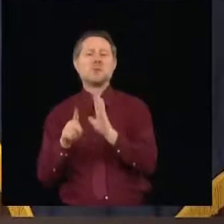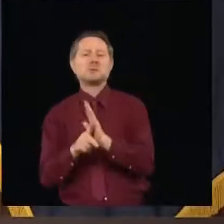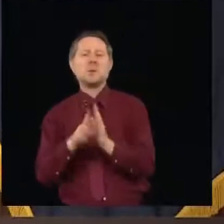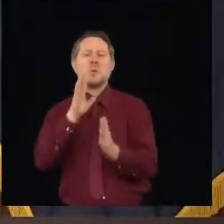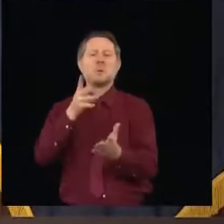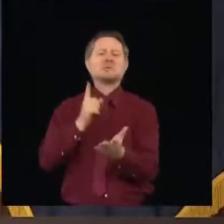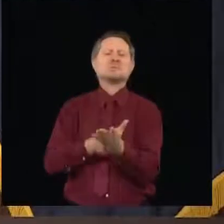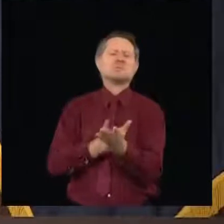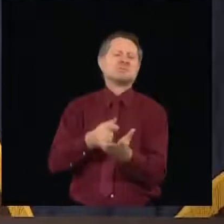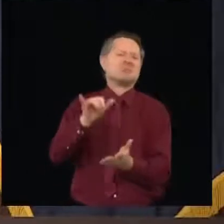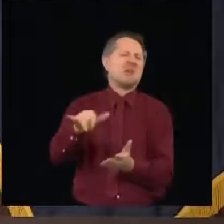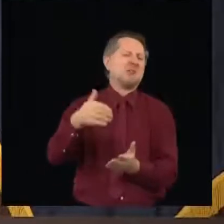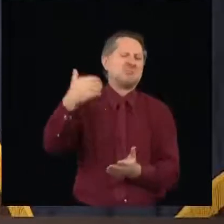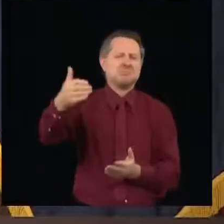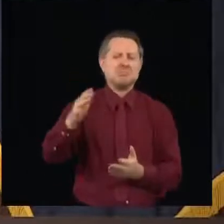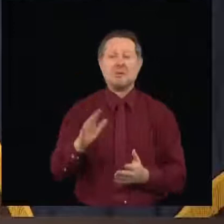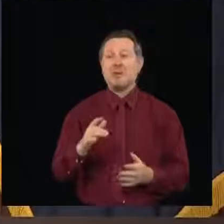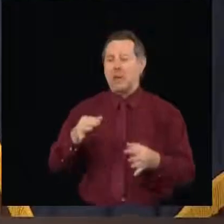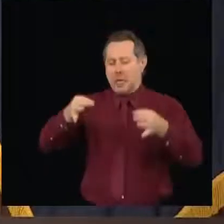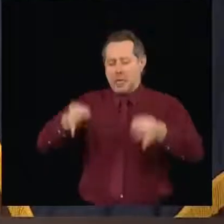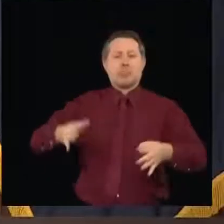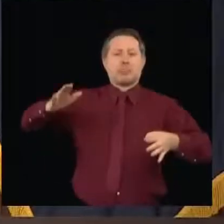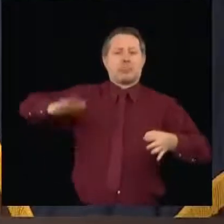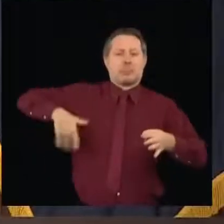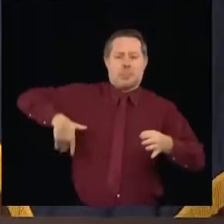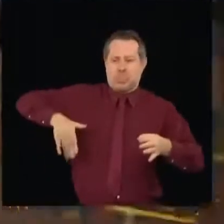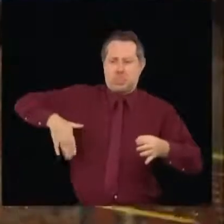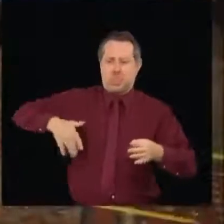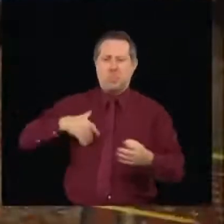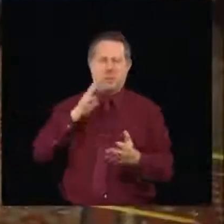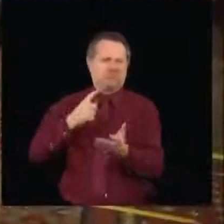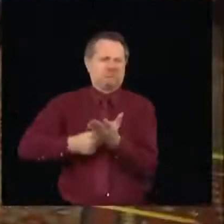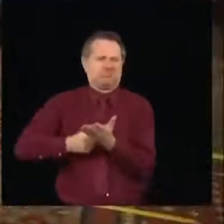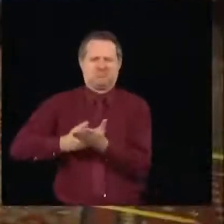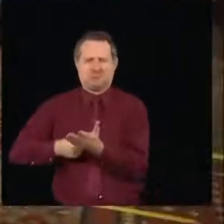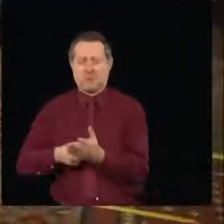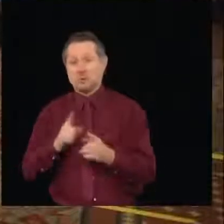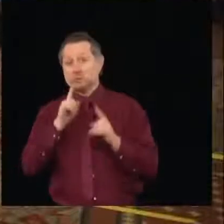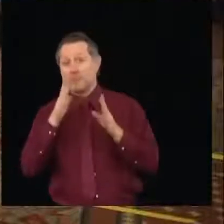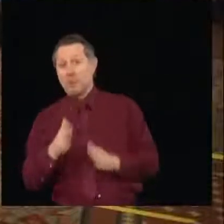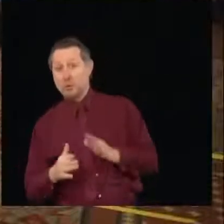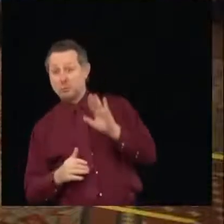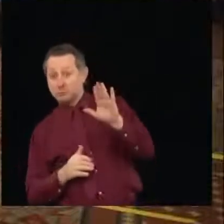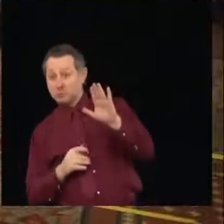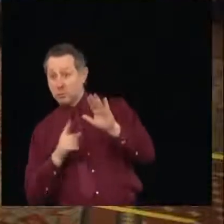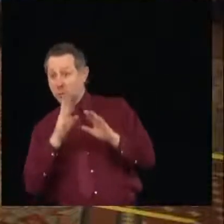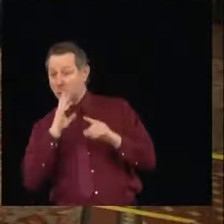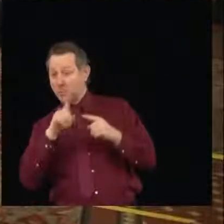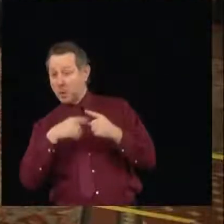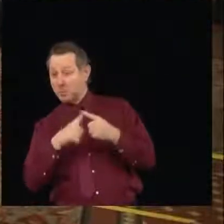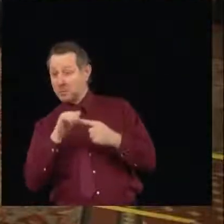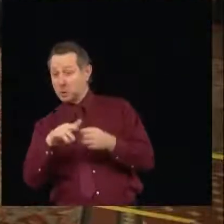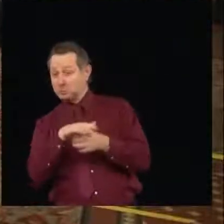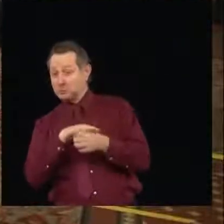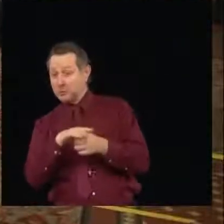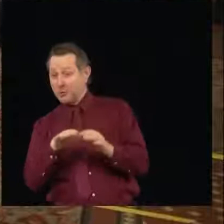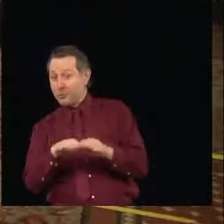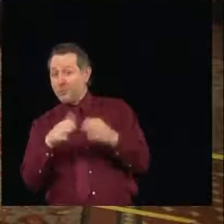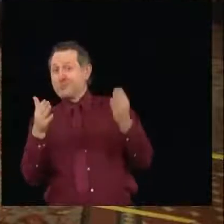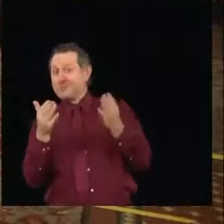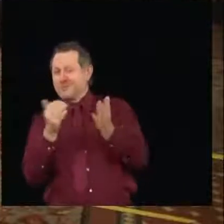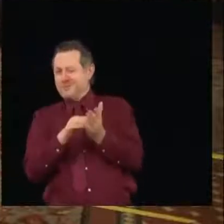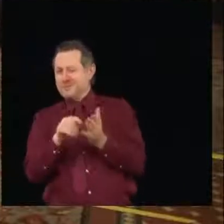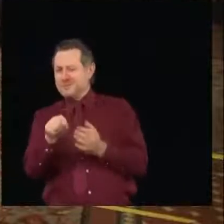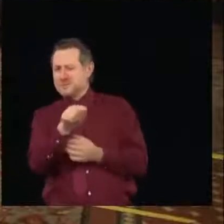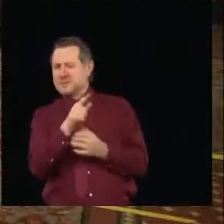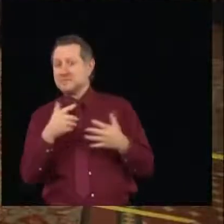conversations now. We don't have a decision, but we're having those conversations. Also on that point, when you talked about regional reopenings before, you had a fear that people